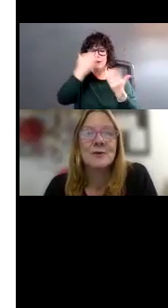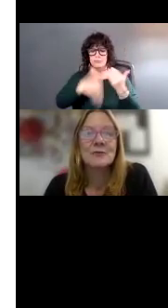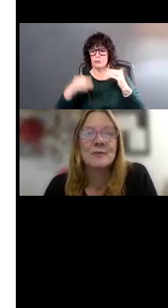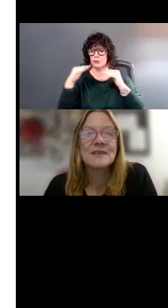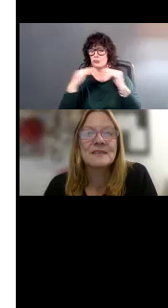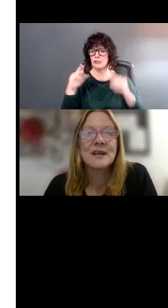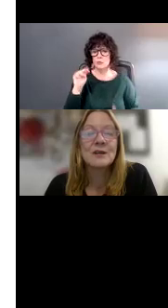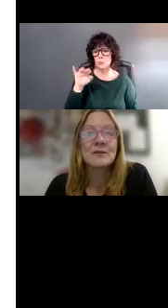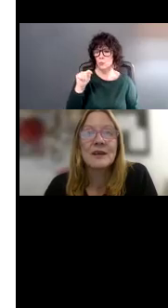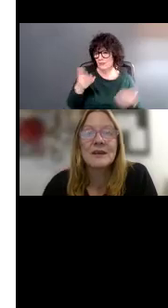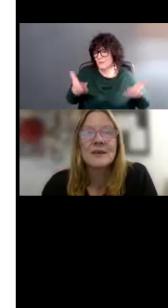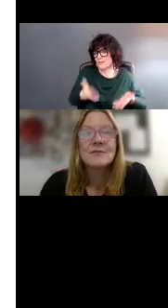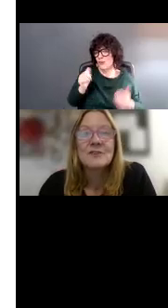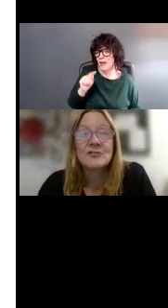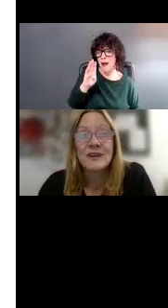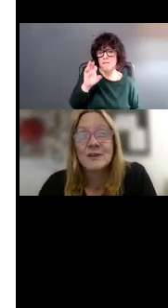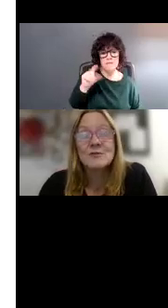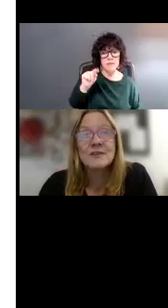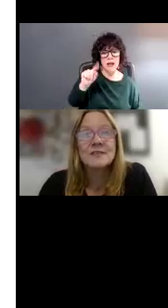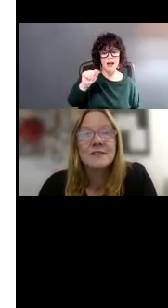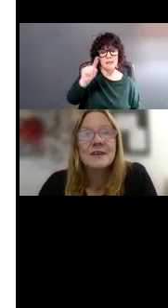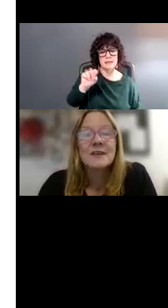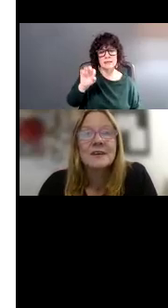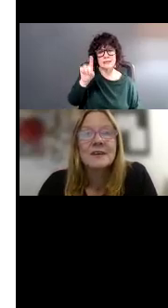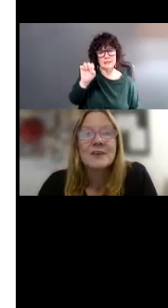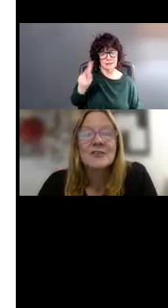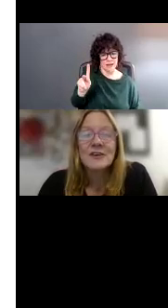elder abuse remedies, including restraining orders,